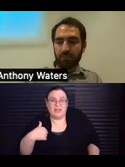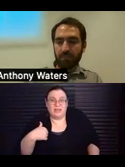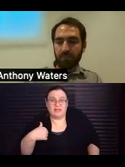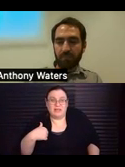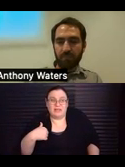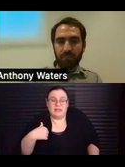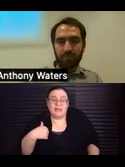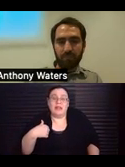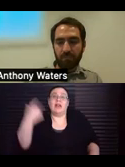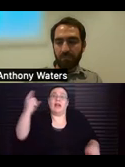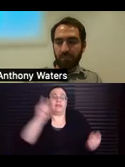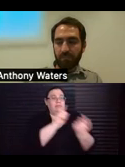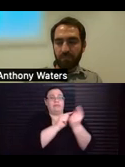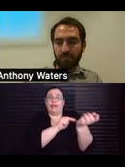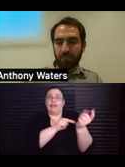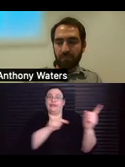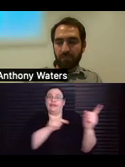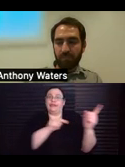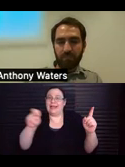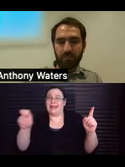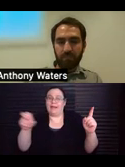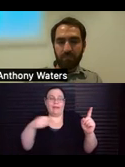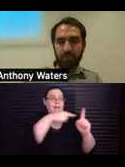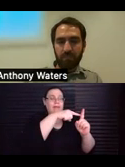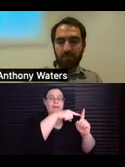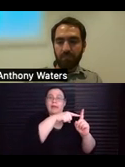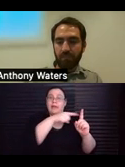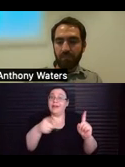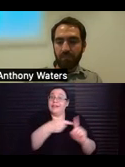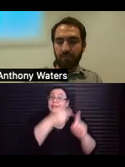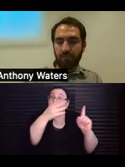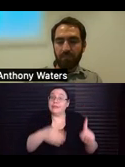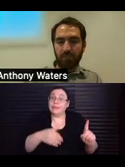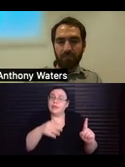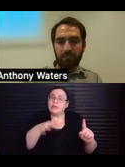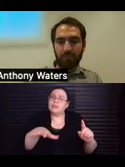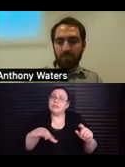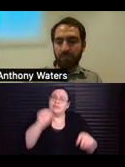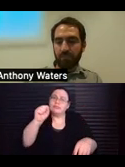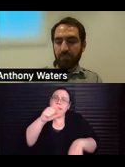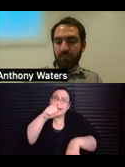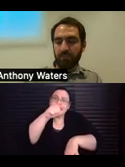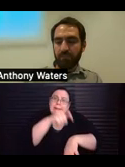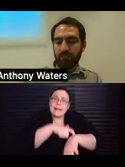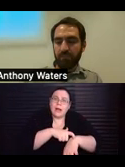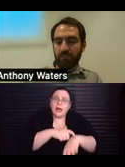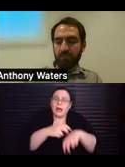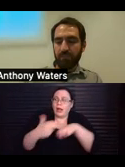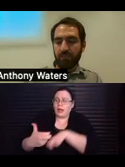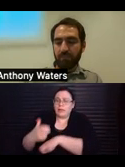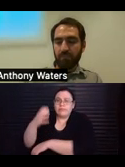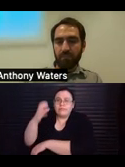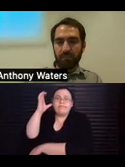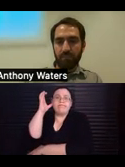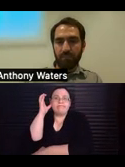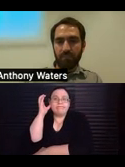But then I met a nurse named Renee. And she was the first person who took the time to really listen.